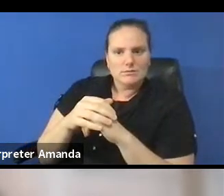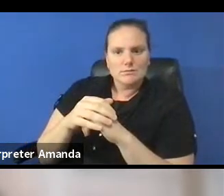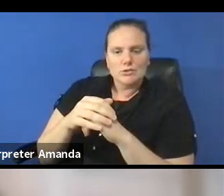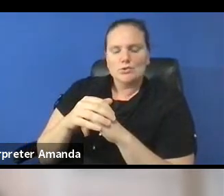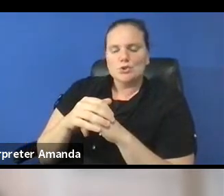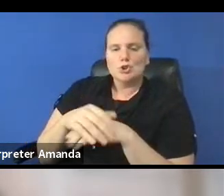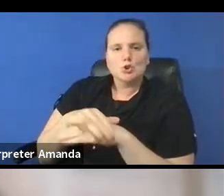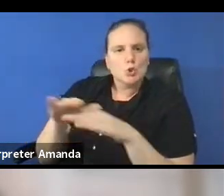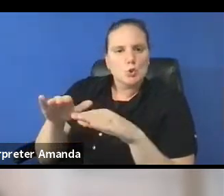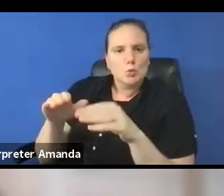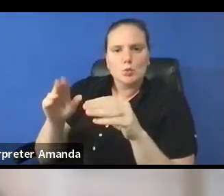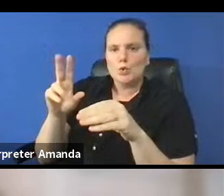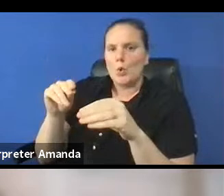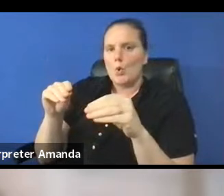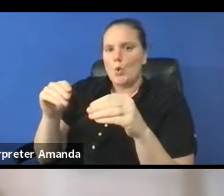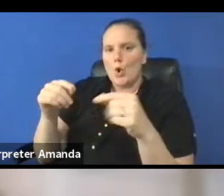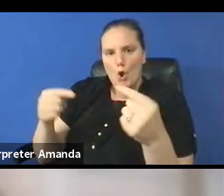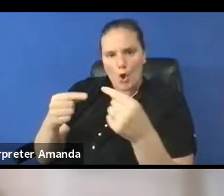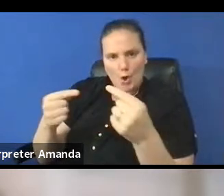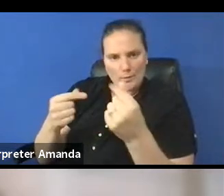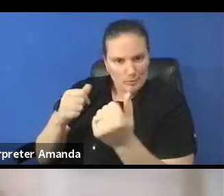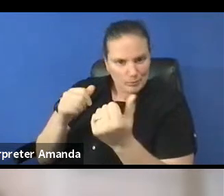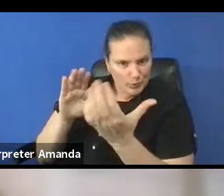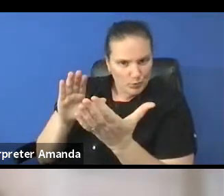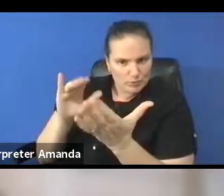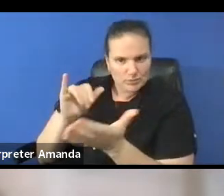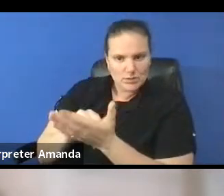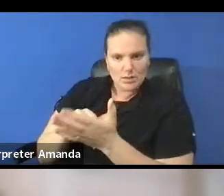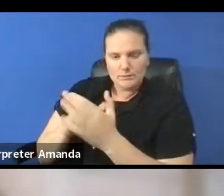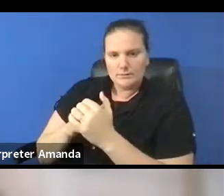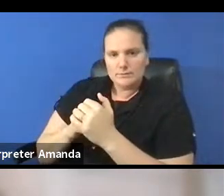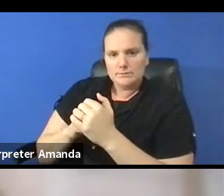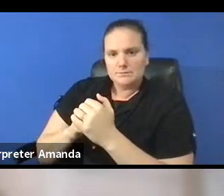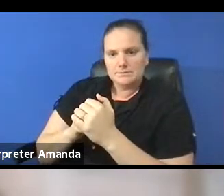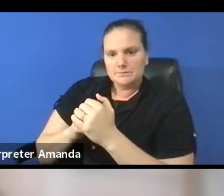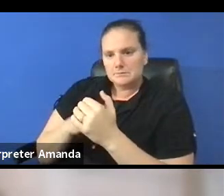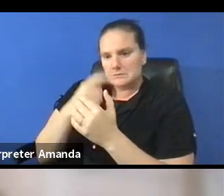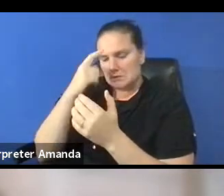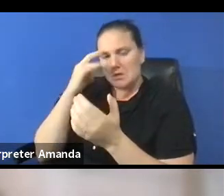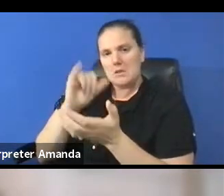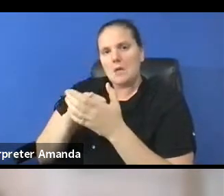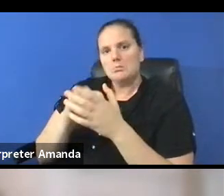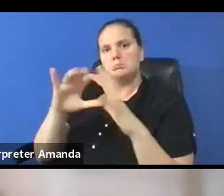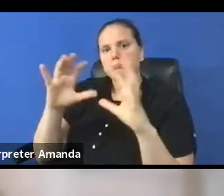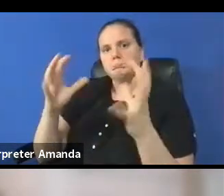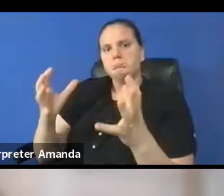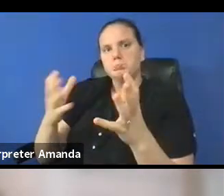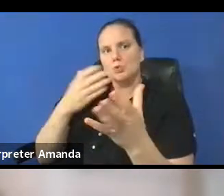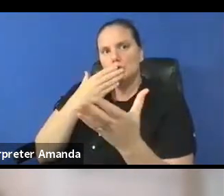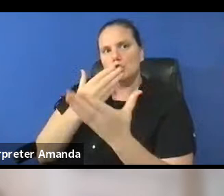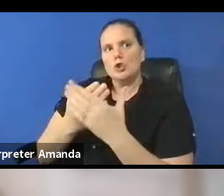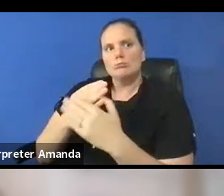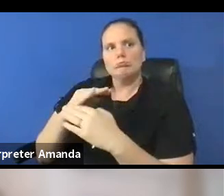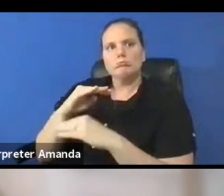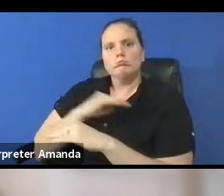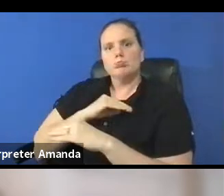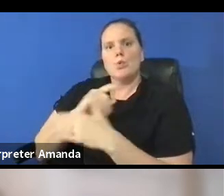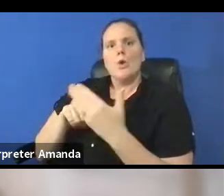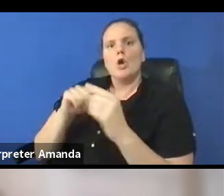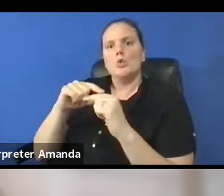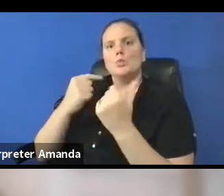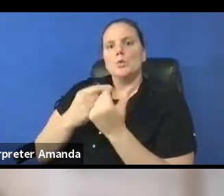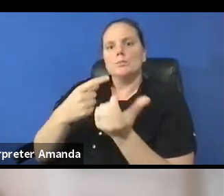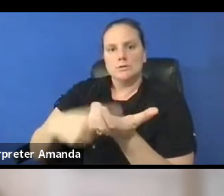harm approach. So I think that captures a good amount of what our group talked about,